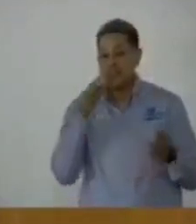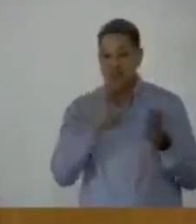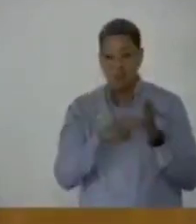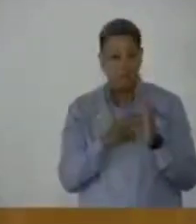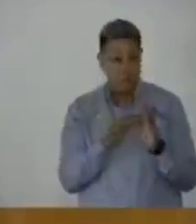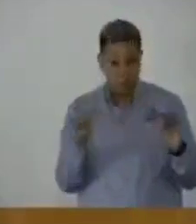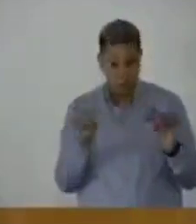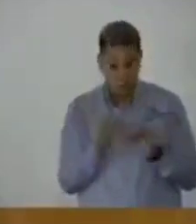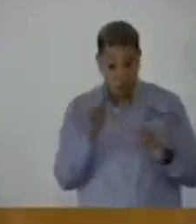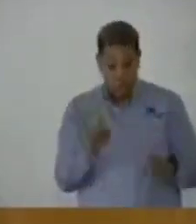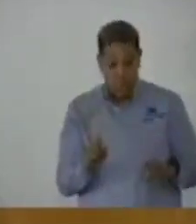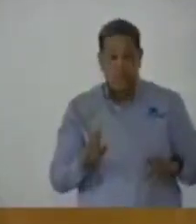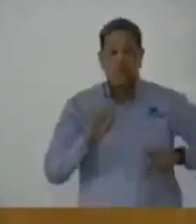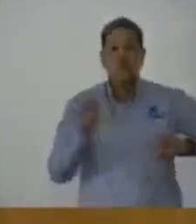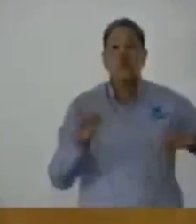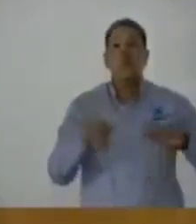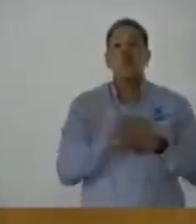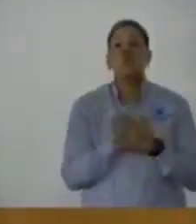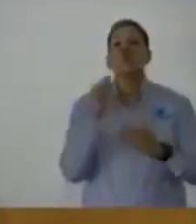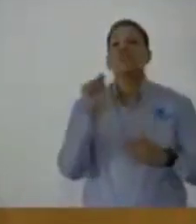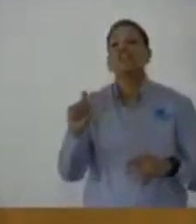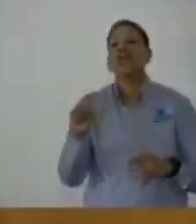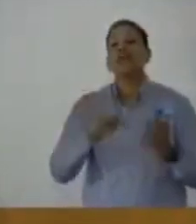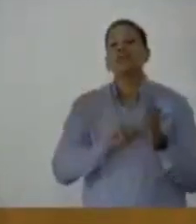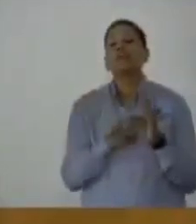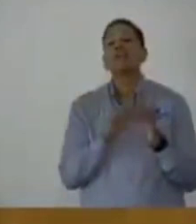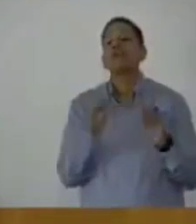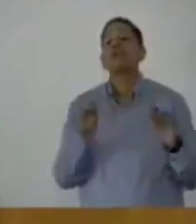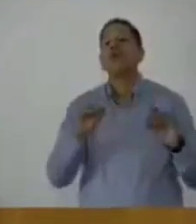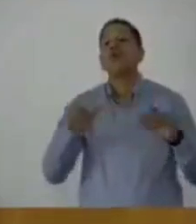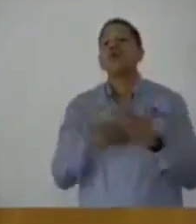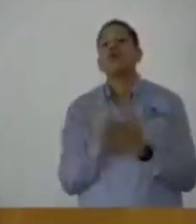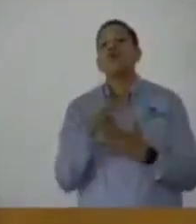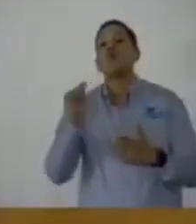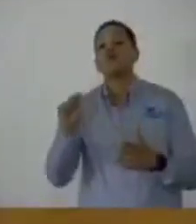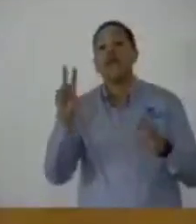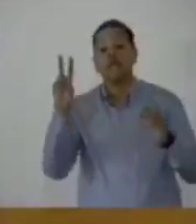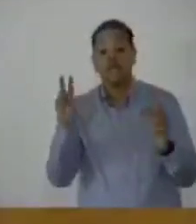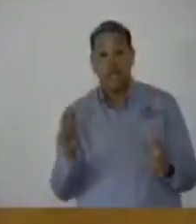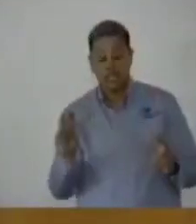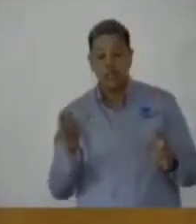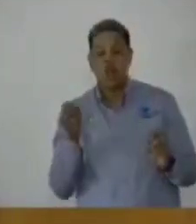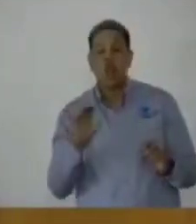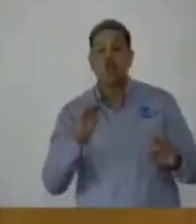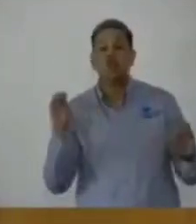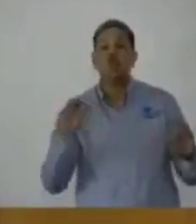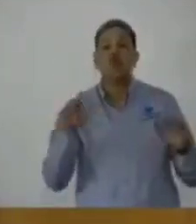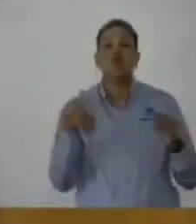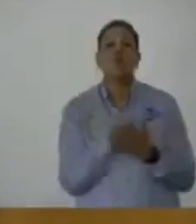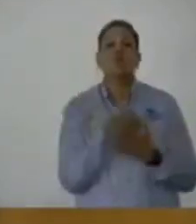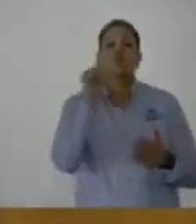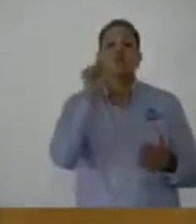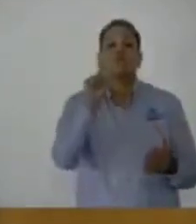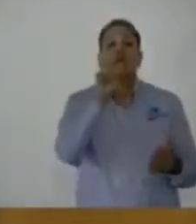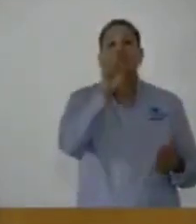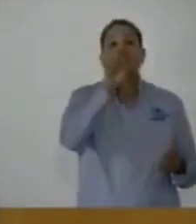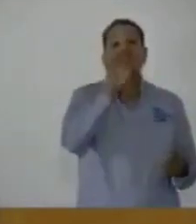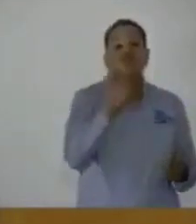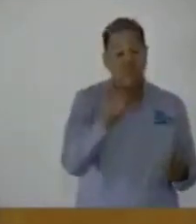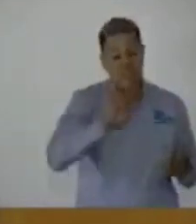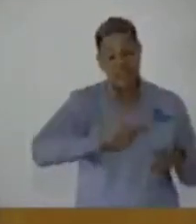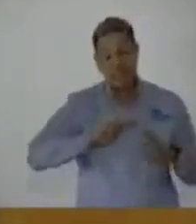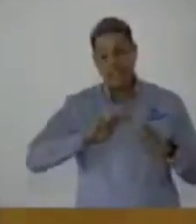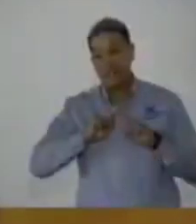So no new taxes may mean no new tax category or no new tax rate, but it doesn't